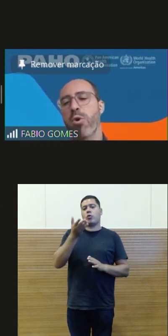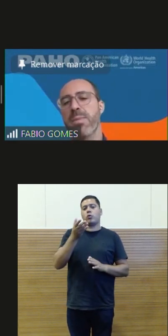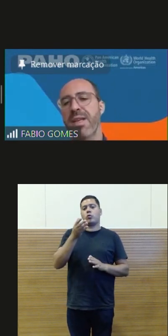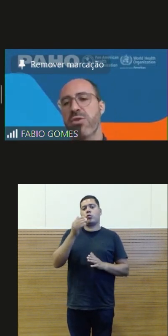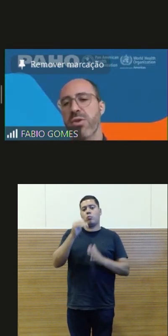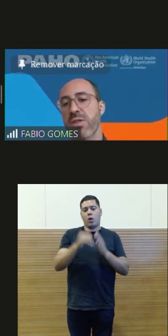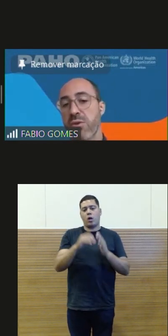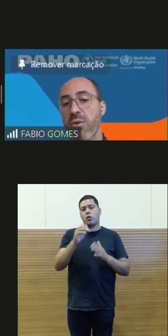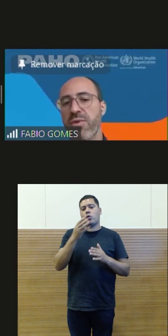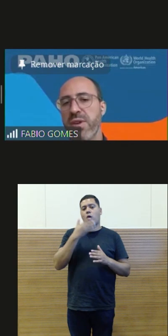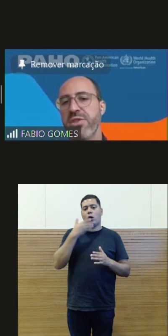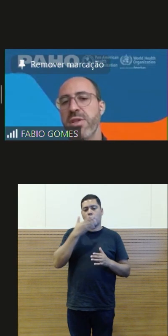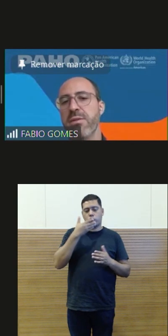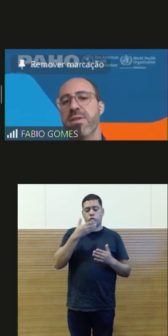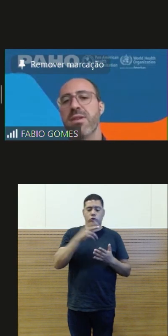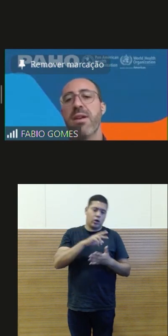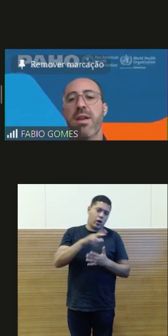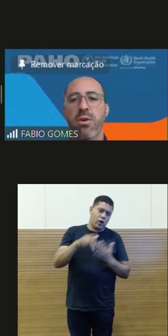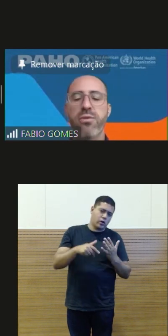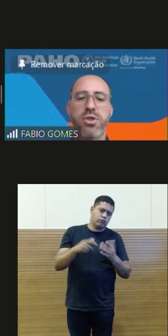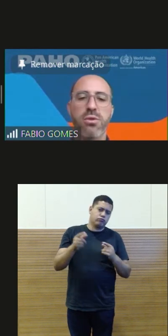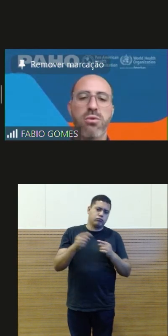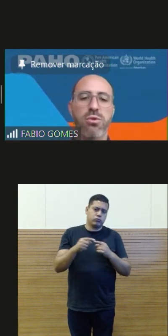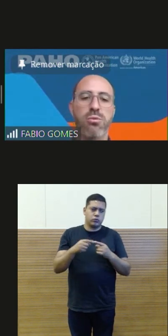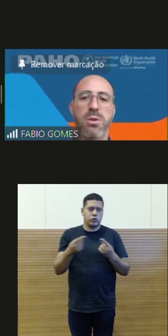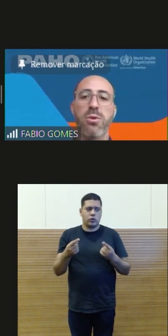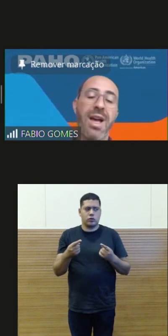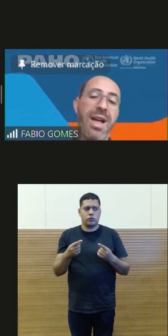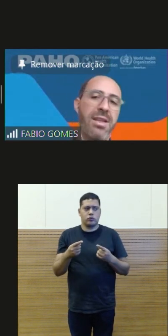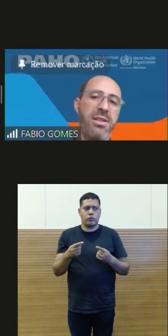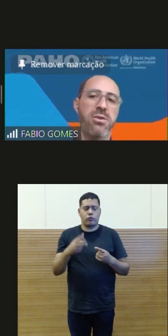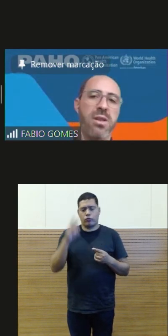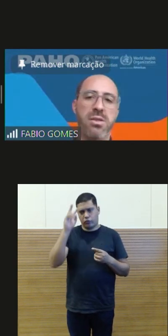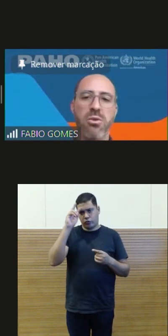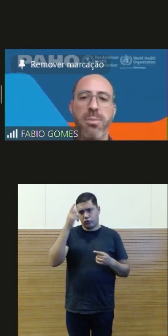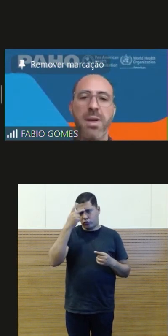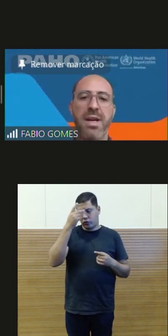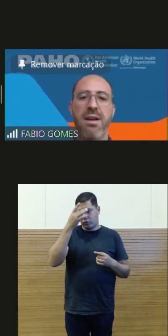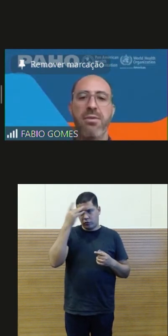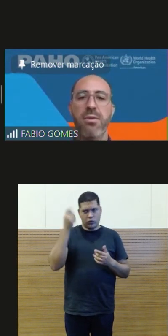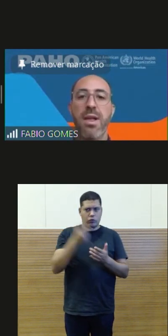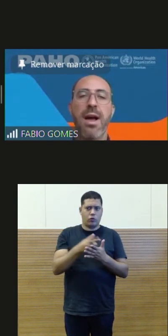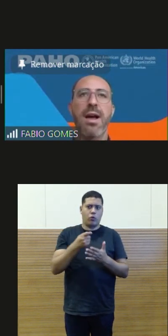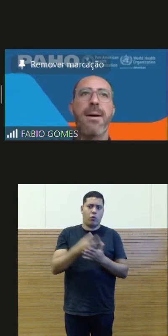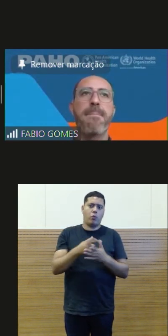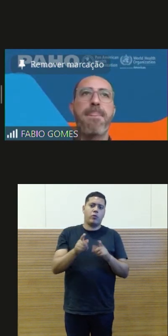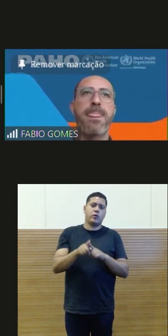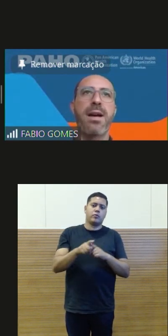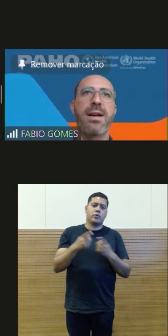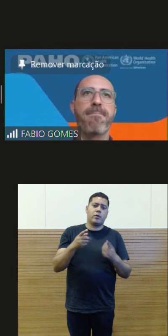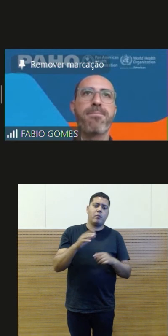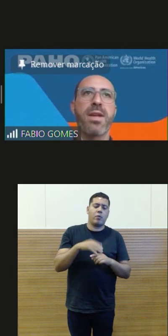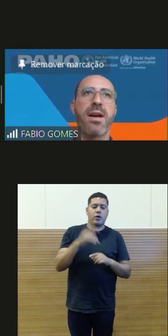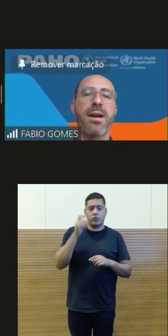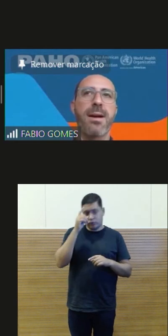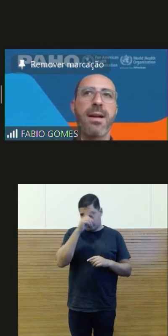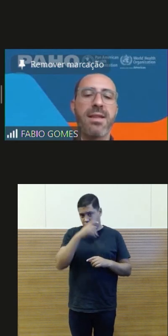or low in sugars, high in salt. So these conflicting combinations conflicted the